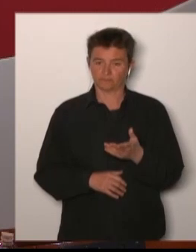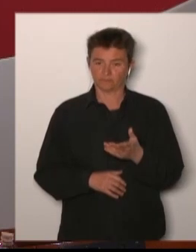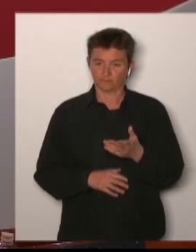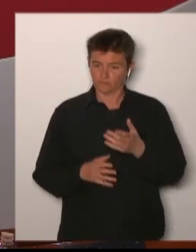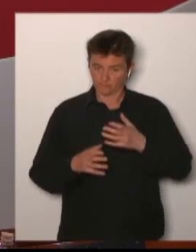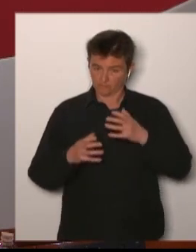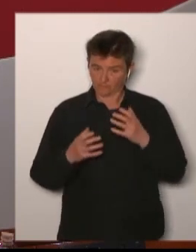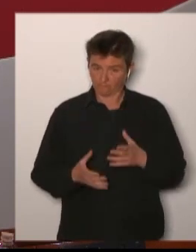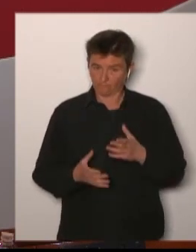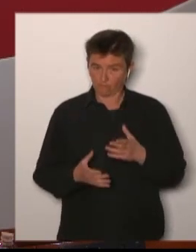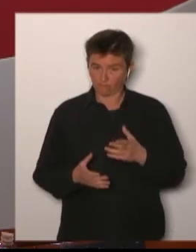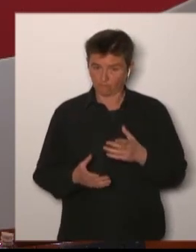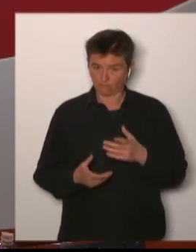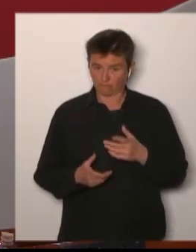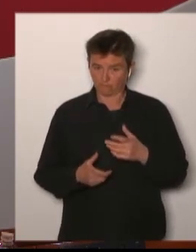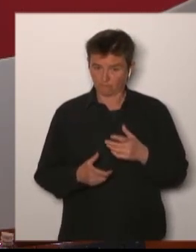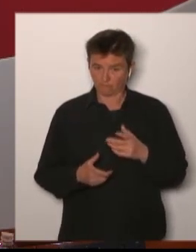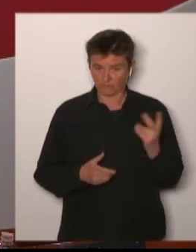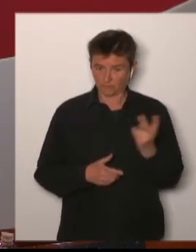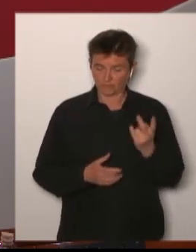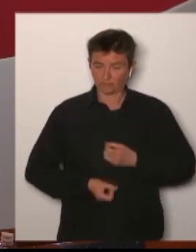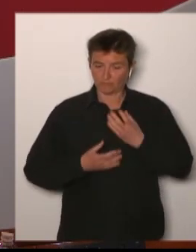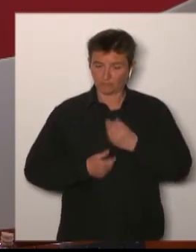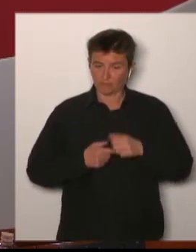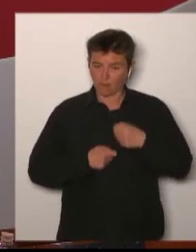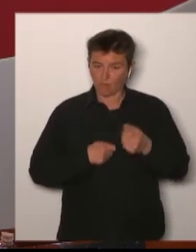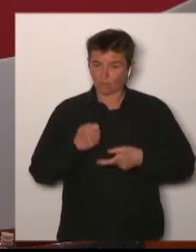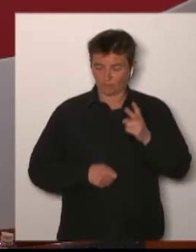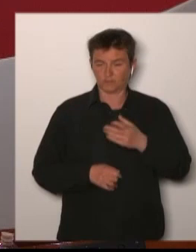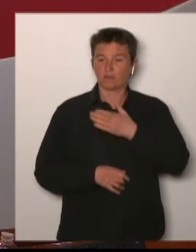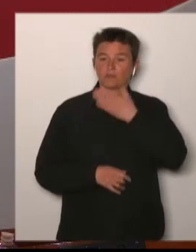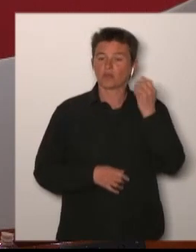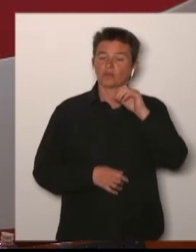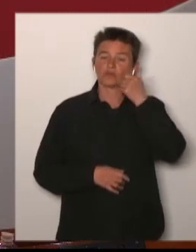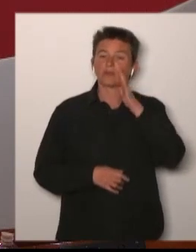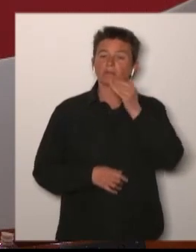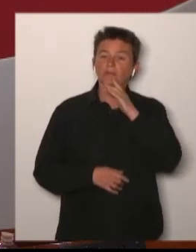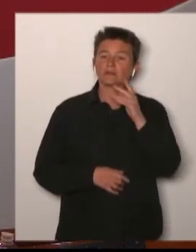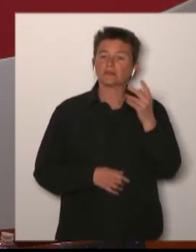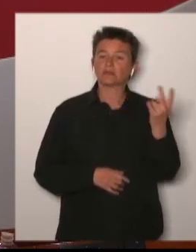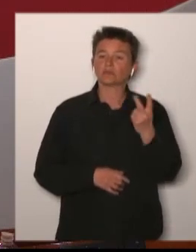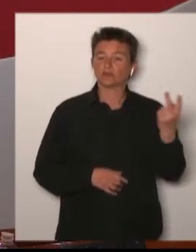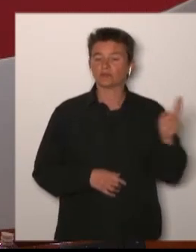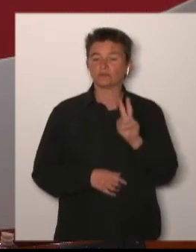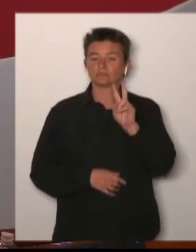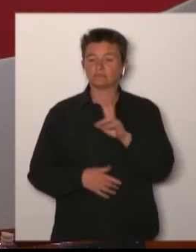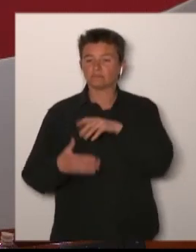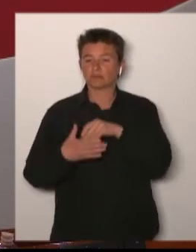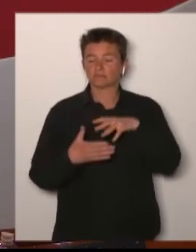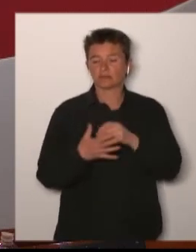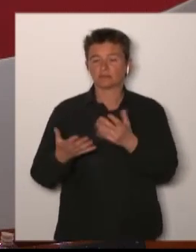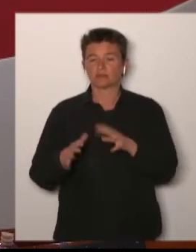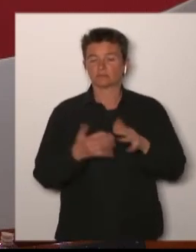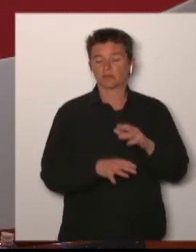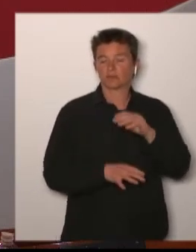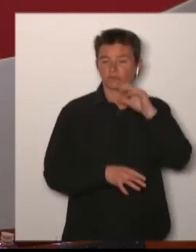afternoon, because you'll be joining the two round tables, and we'll be focusing more likely on the different big disposals of the